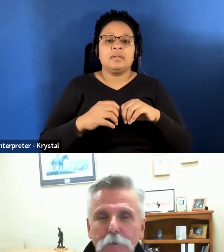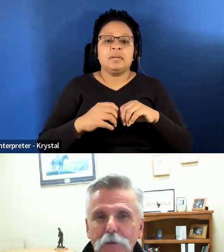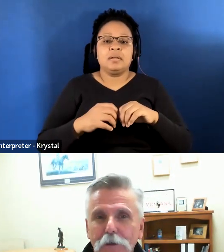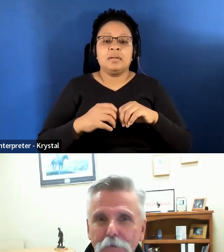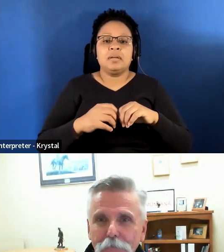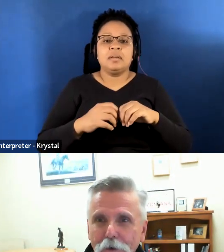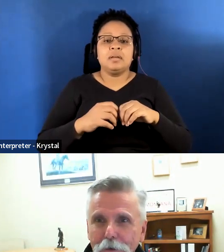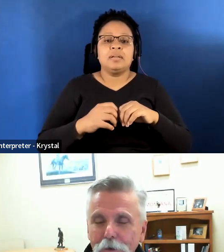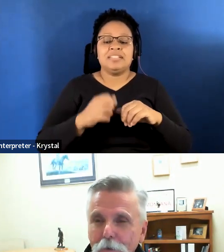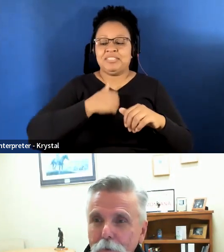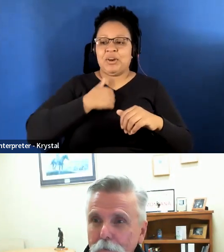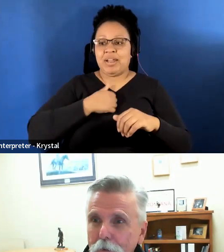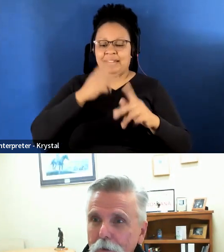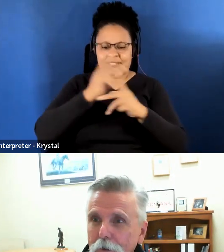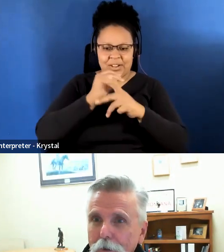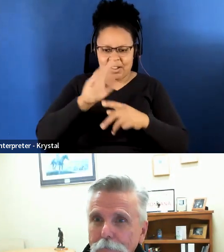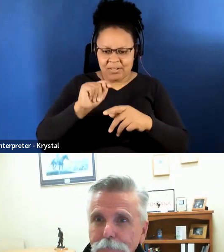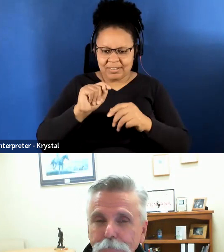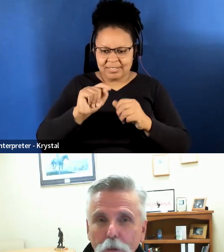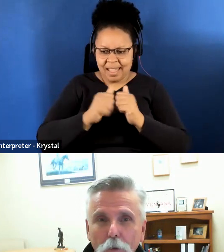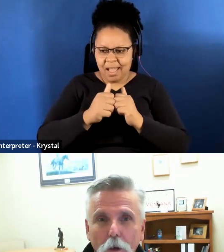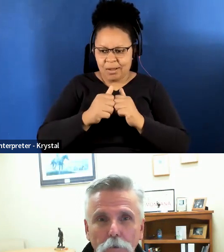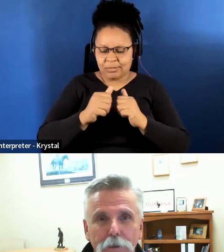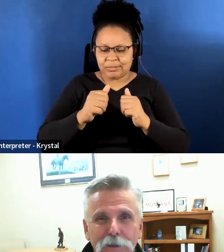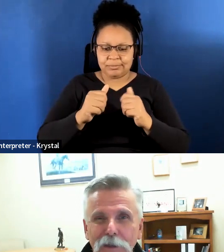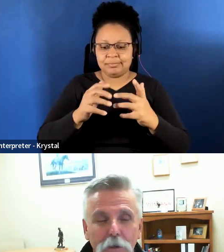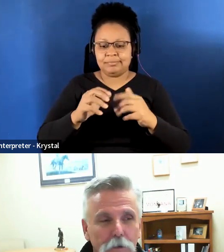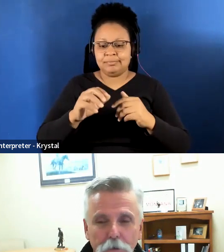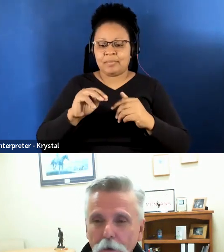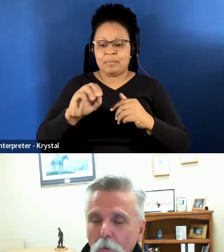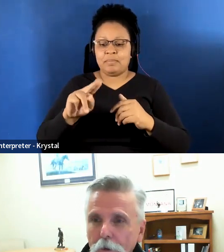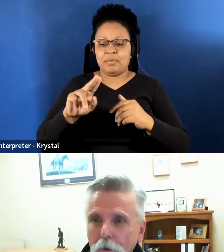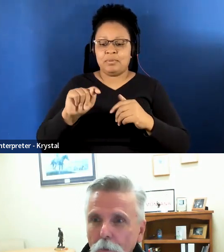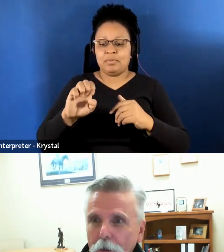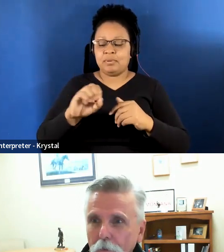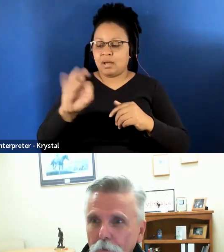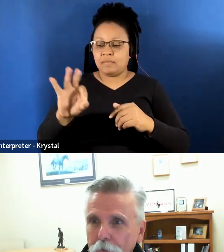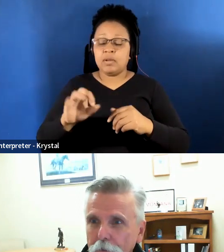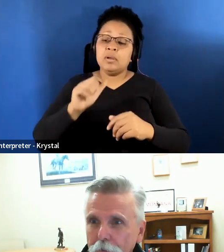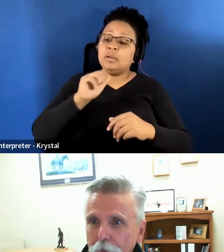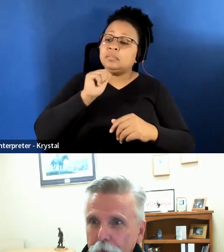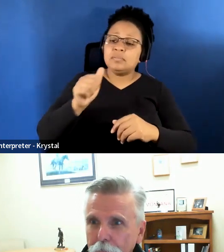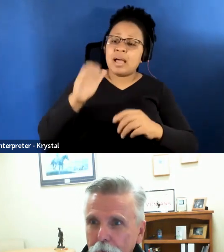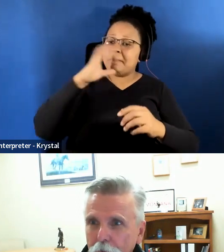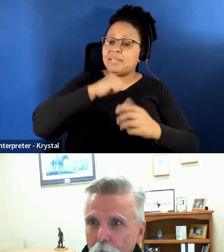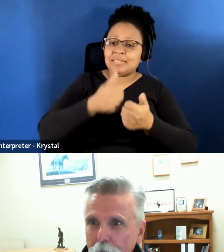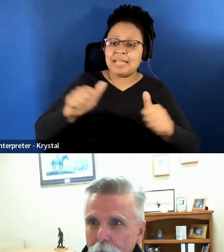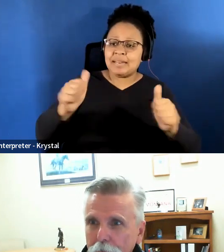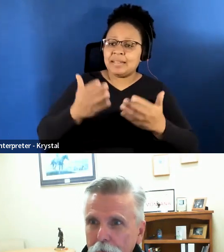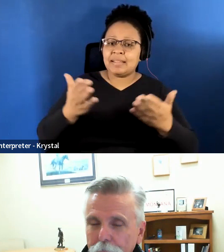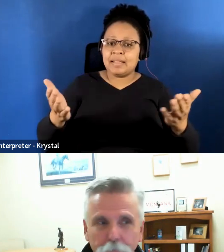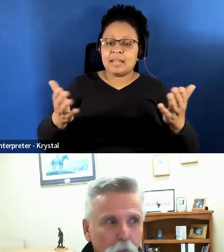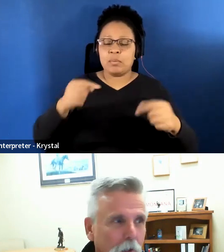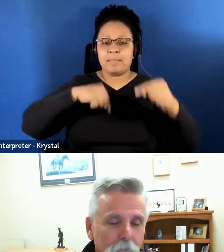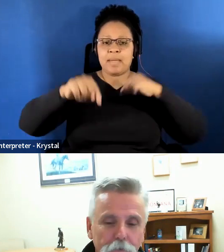Sure, it took me a second to figure out how to get it on mute. No, not really. And I wanted to go back though to the comment